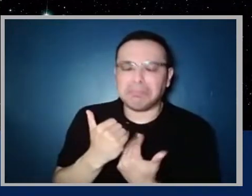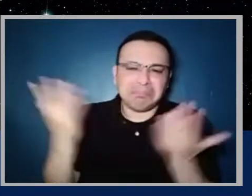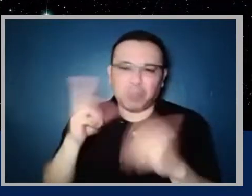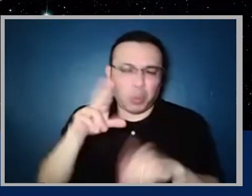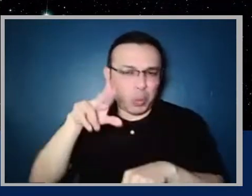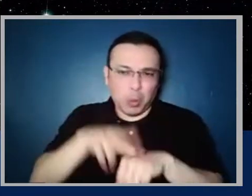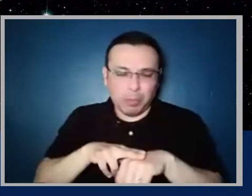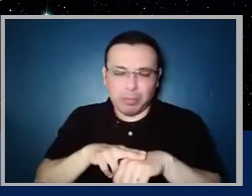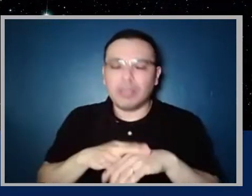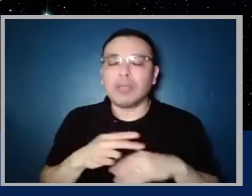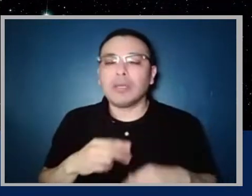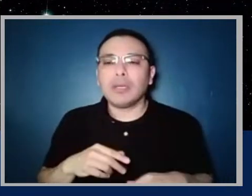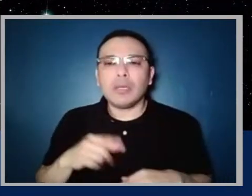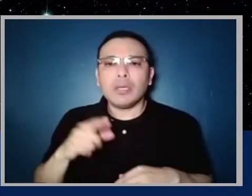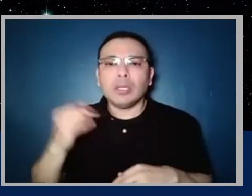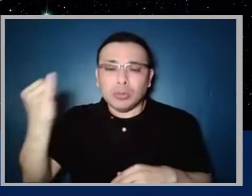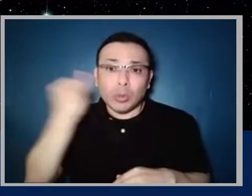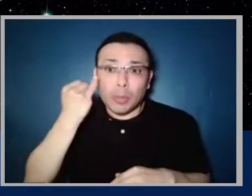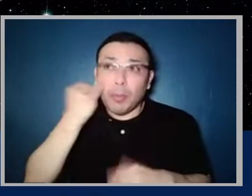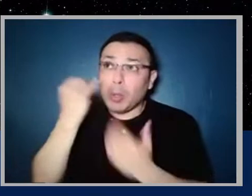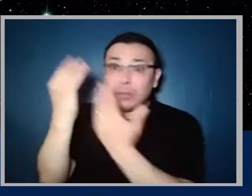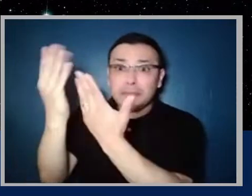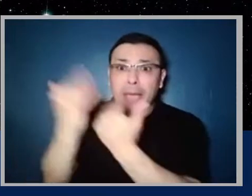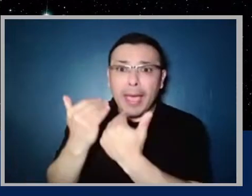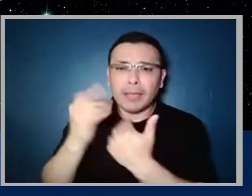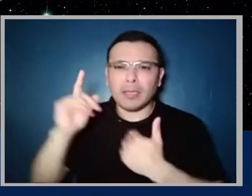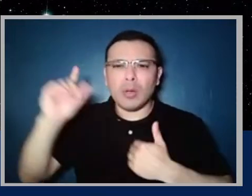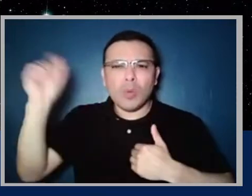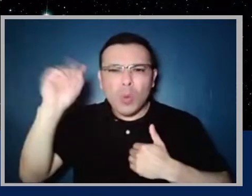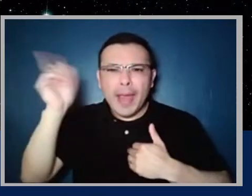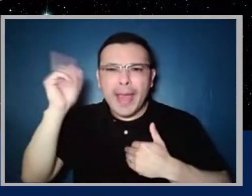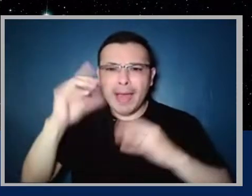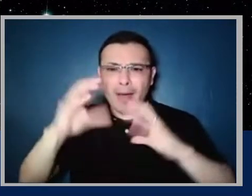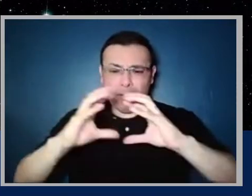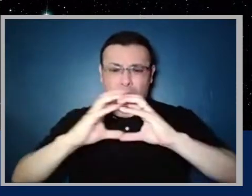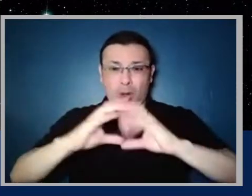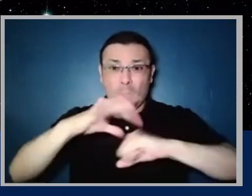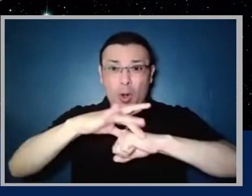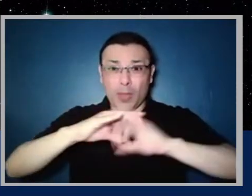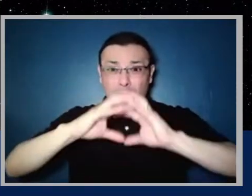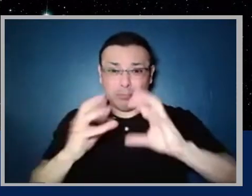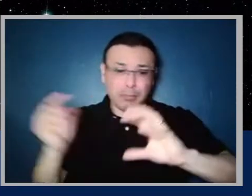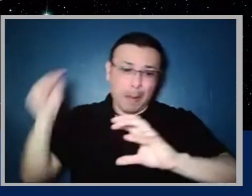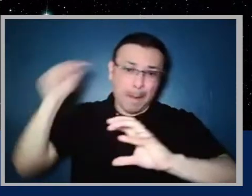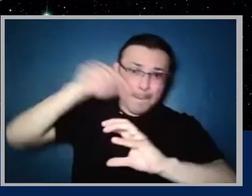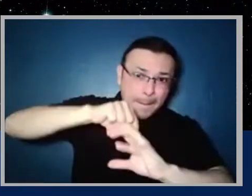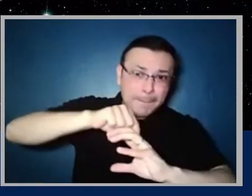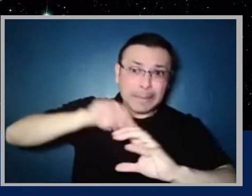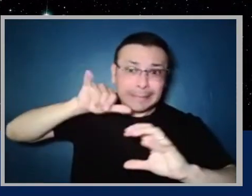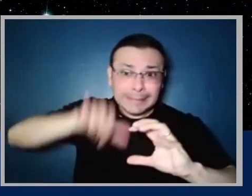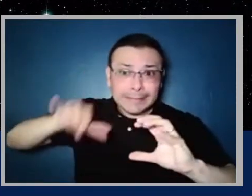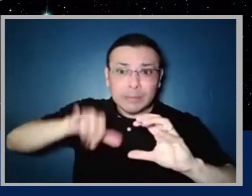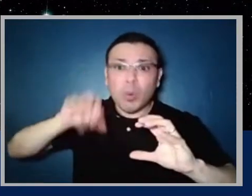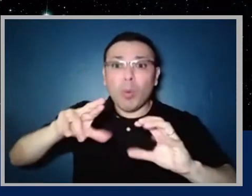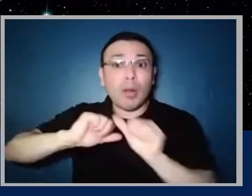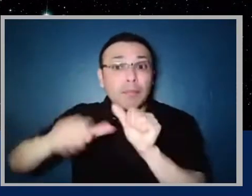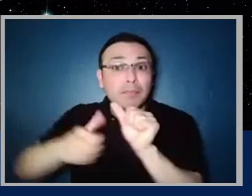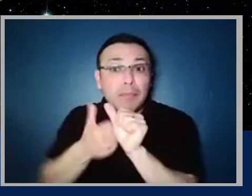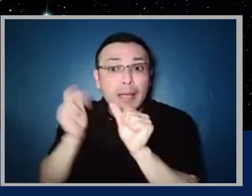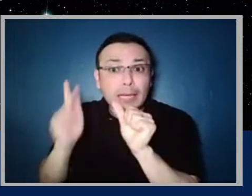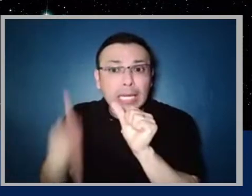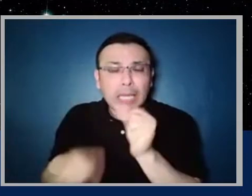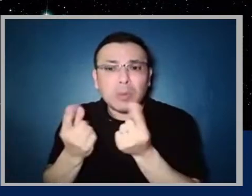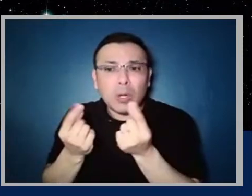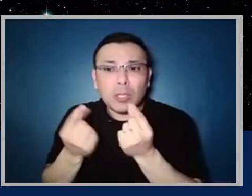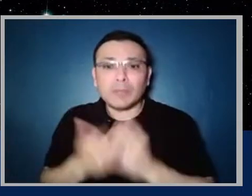recovery locations, or are there like backup recovery locations? How does that work? Yeah, on a good day, we take them right back to a